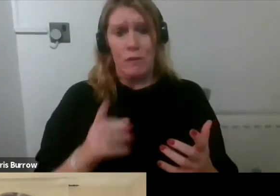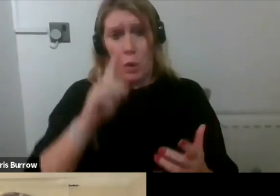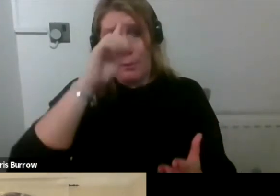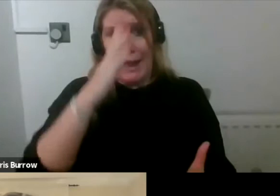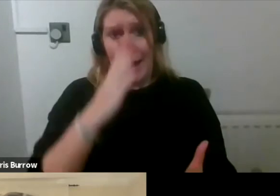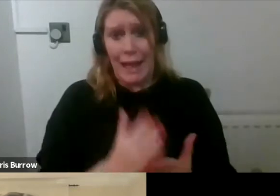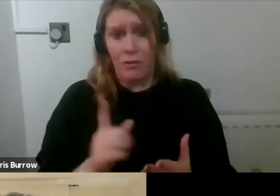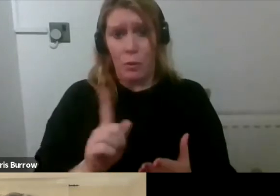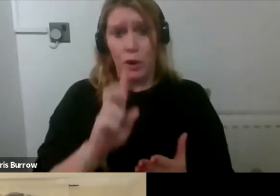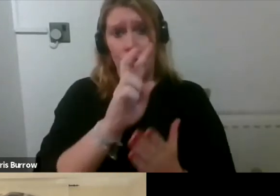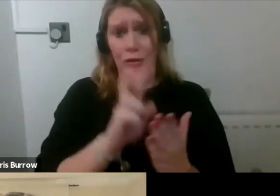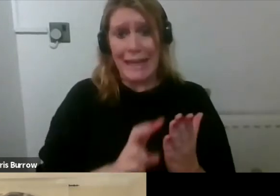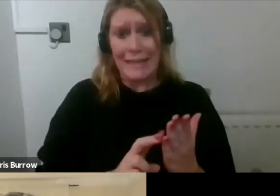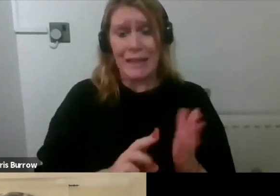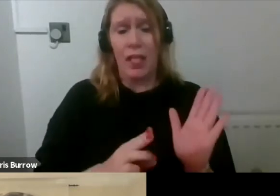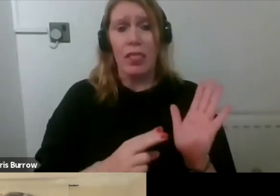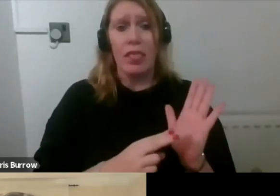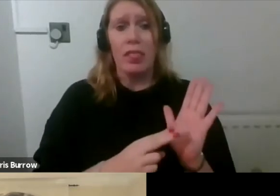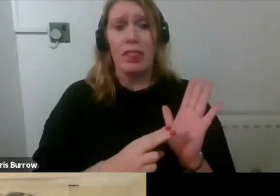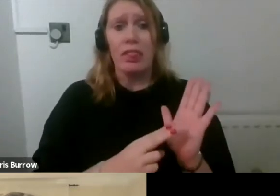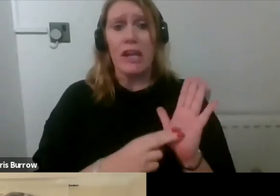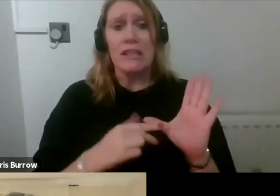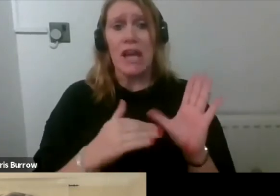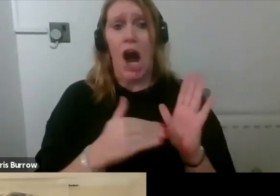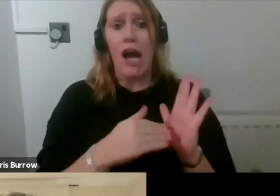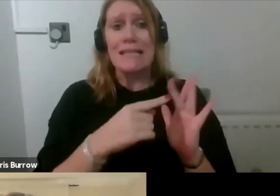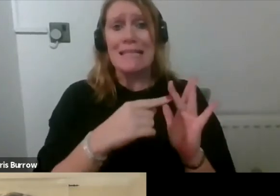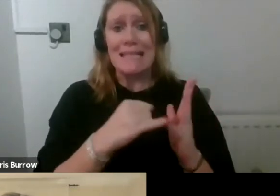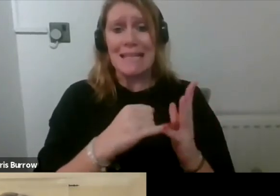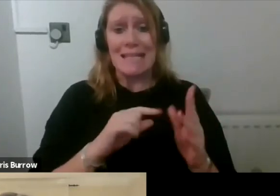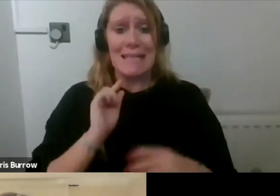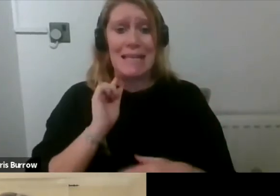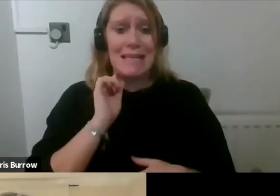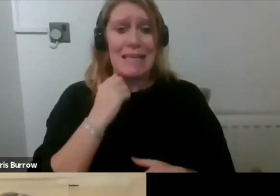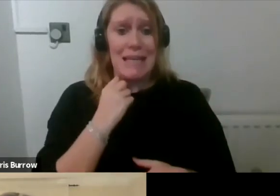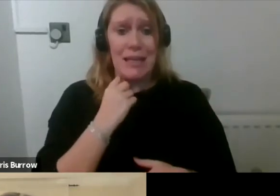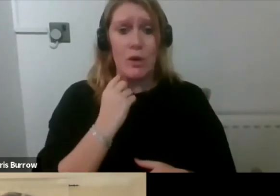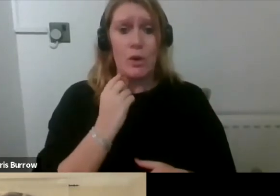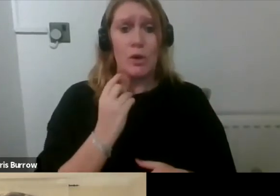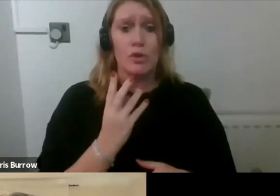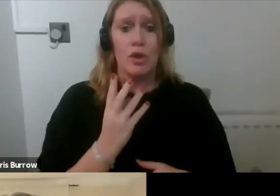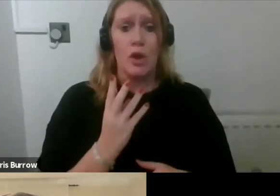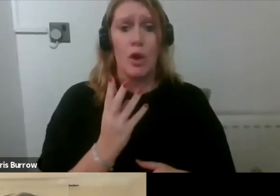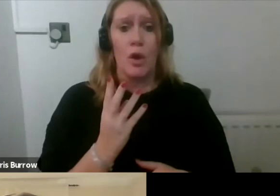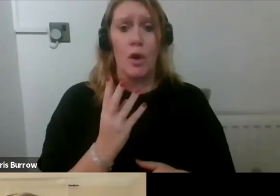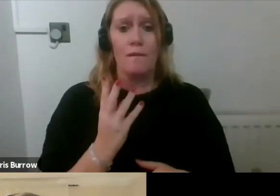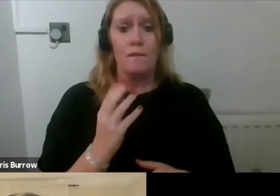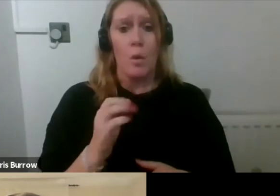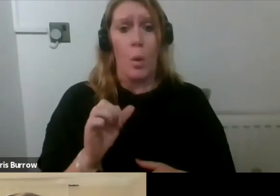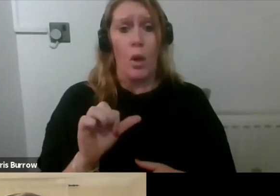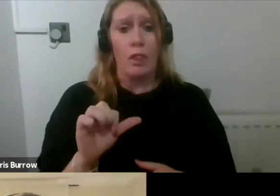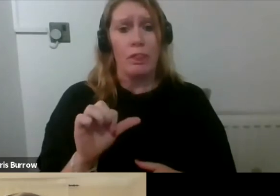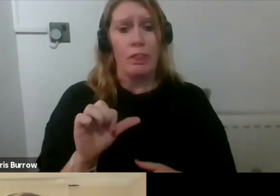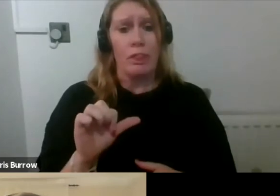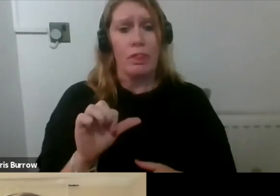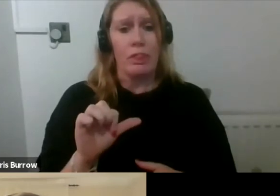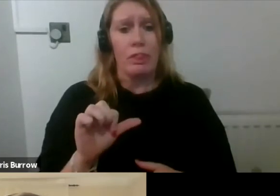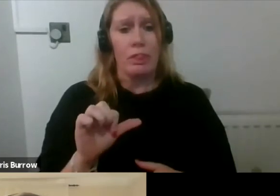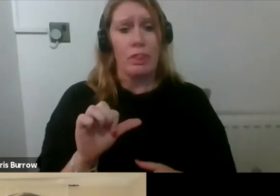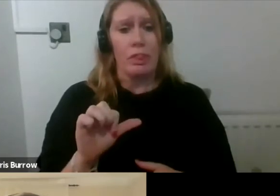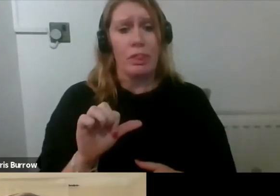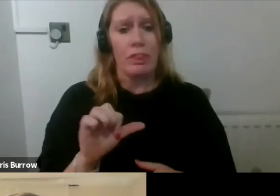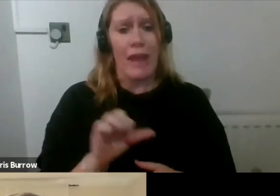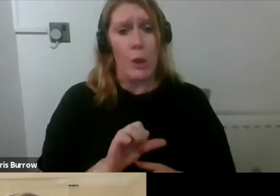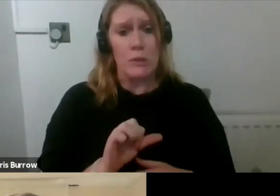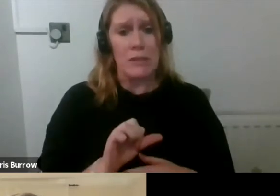Nazis killed 400,000 people in the Action T4 program, euthanasia program. So